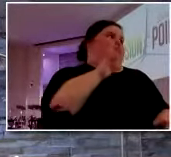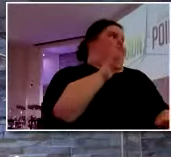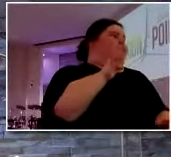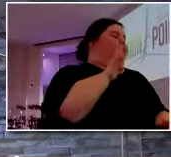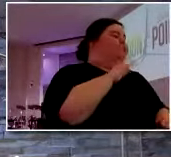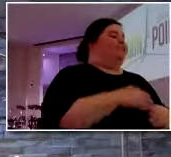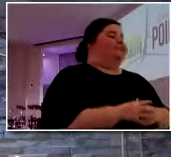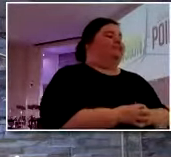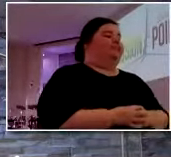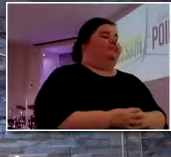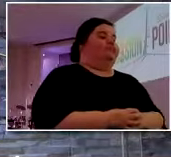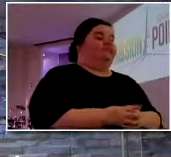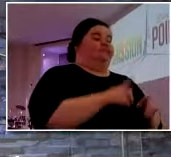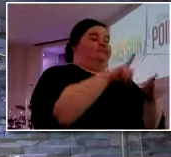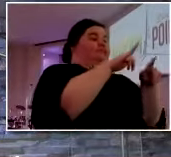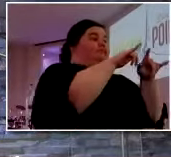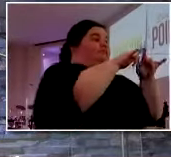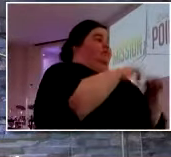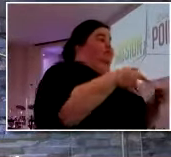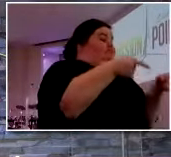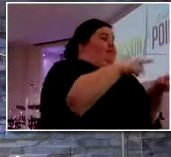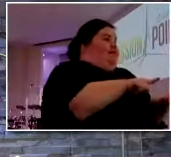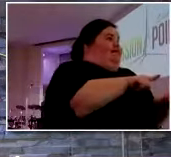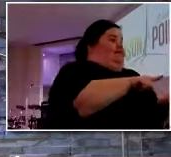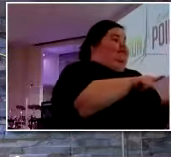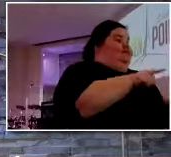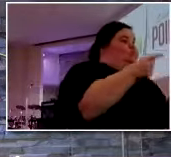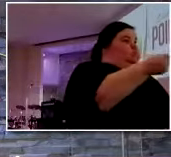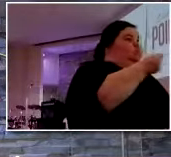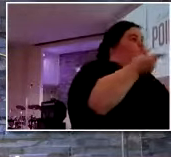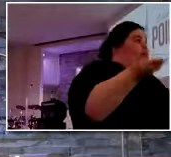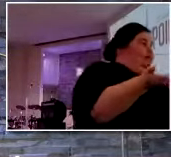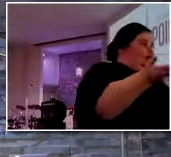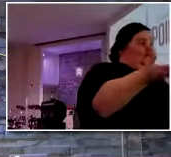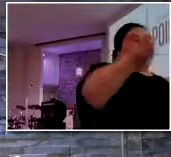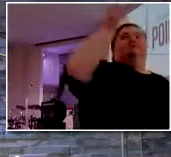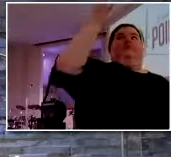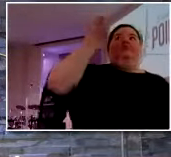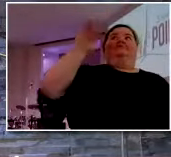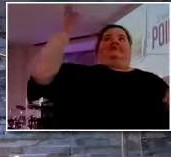And while that's all happening, He's preparing a place for you.